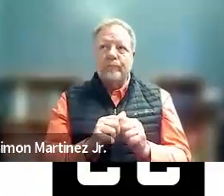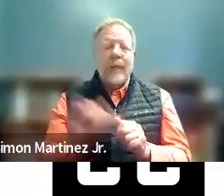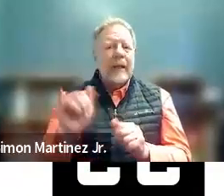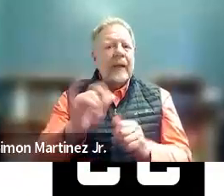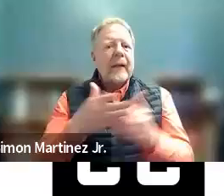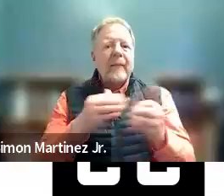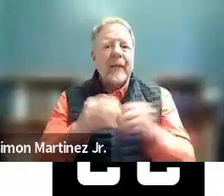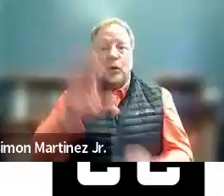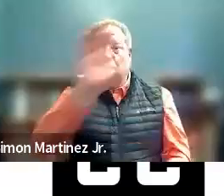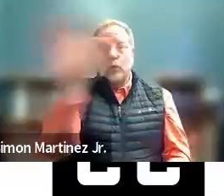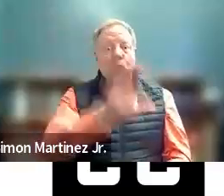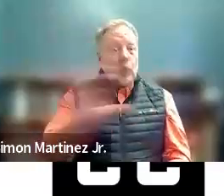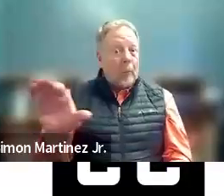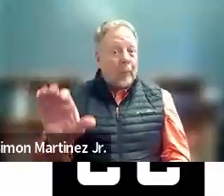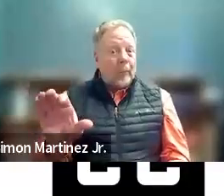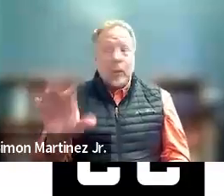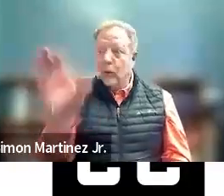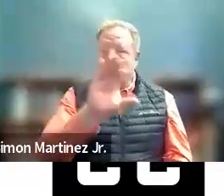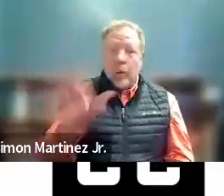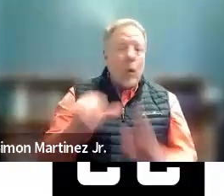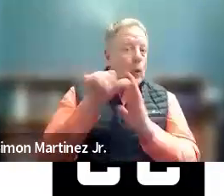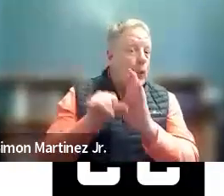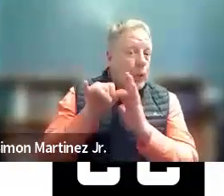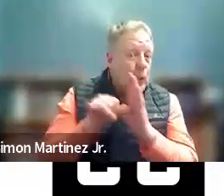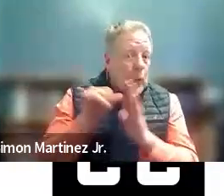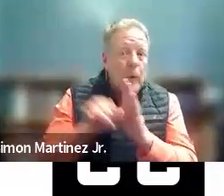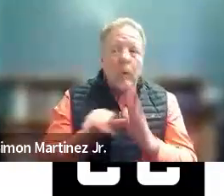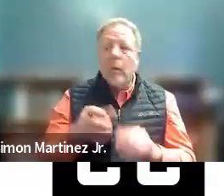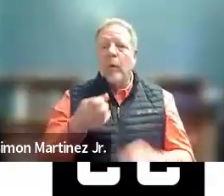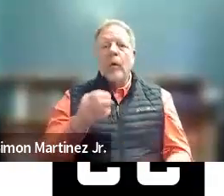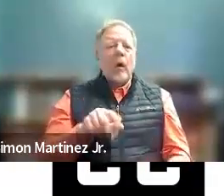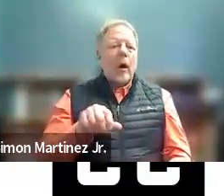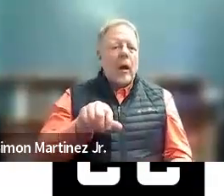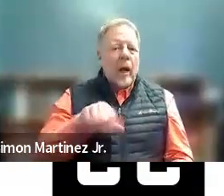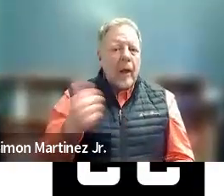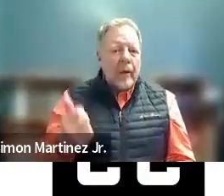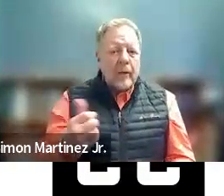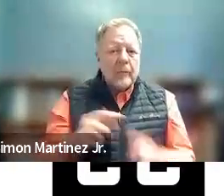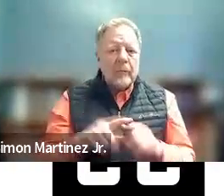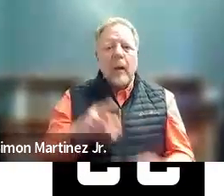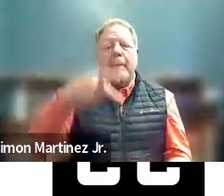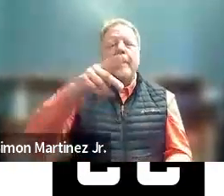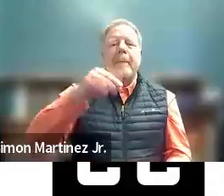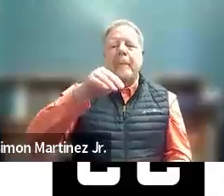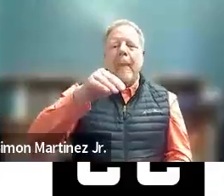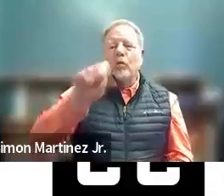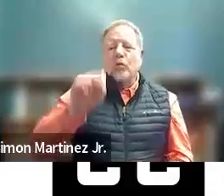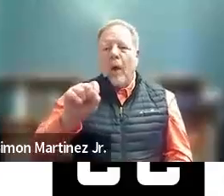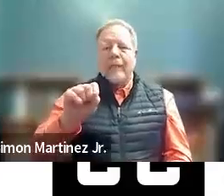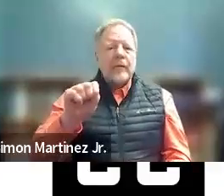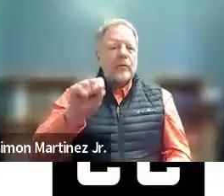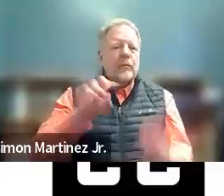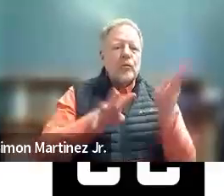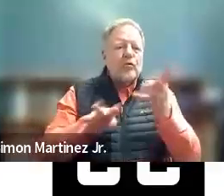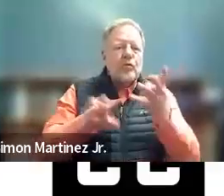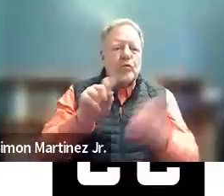even in Zoom, right? Zoom or YouTube or Panopto, Microsoft Stream. There's lots of